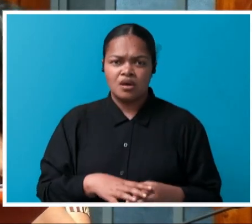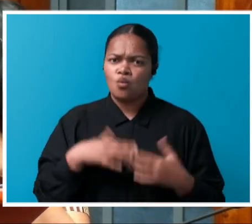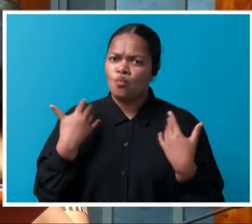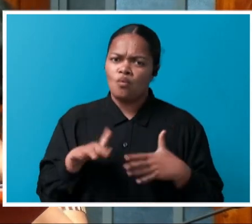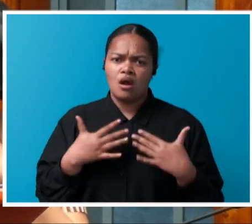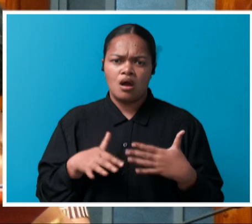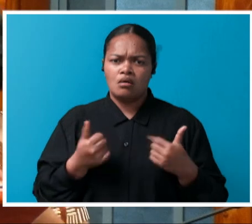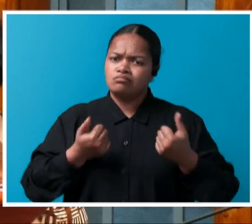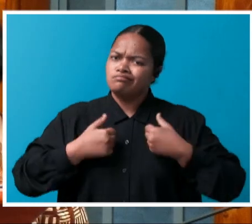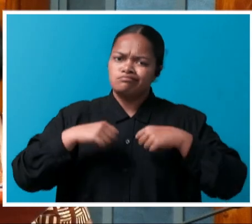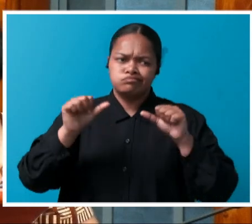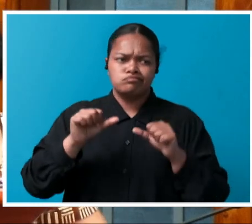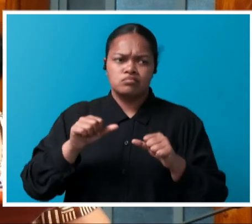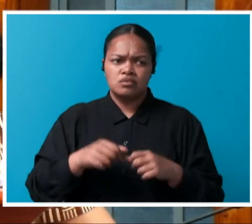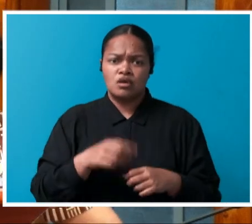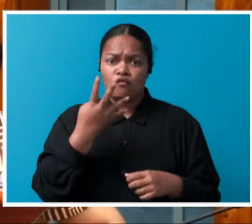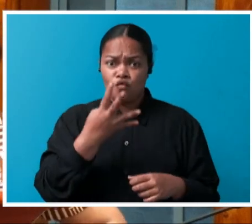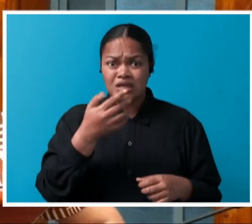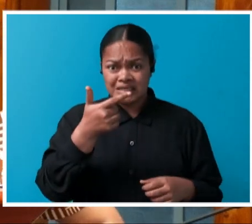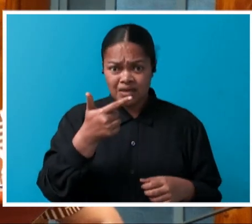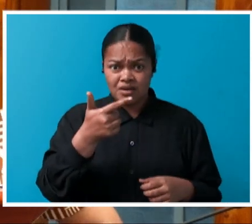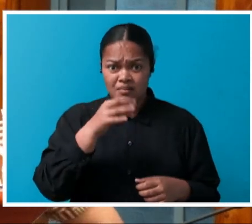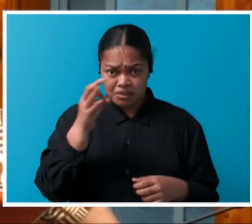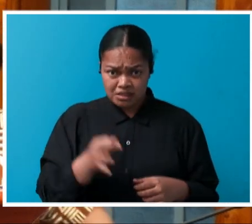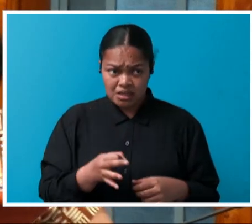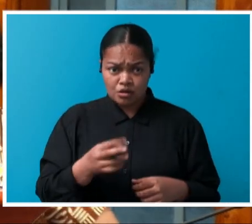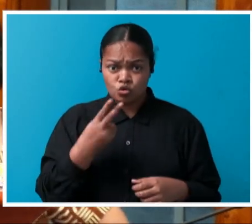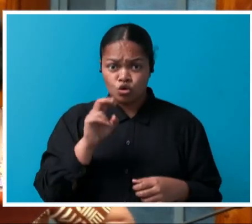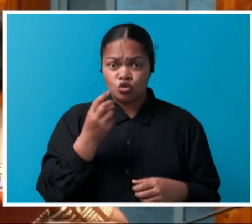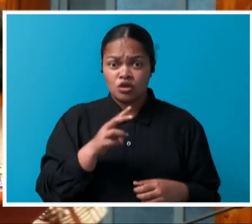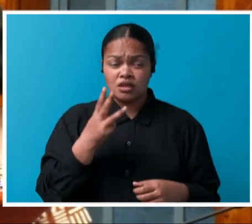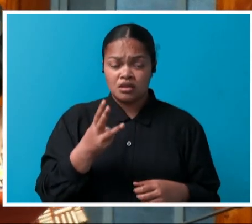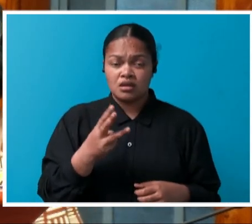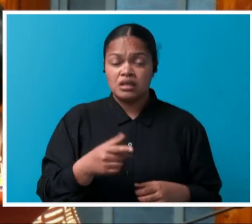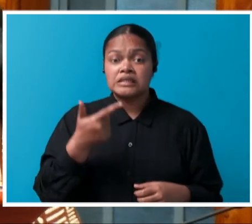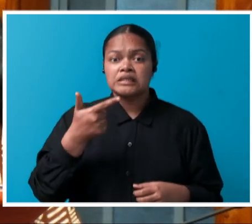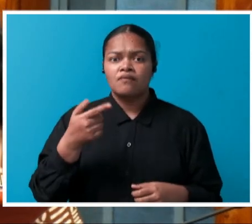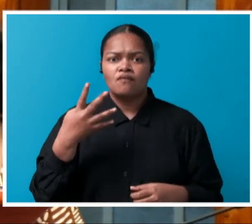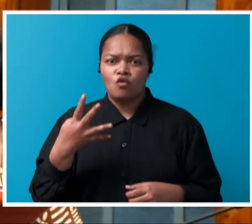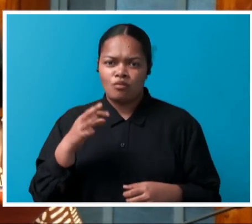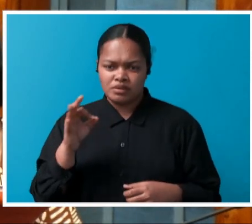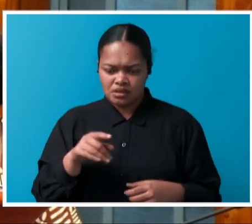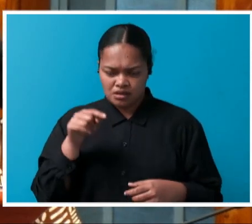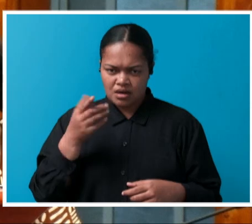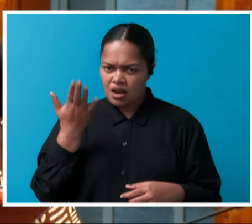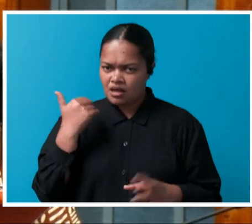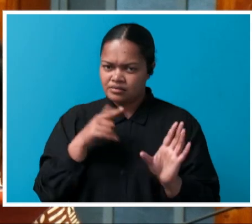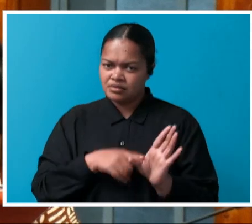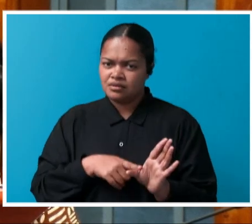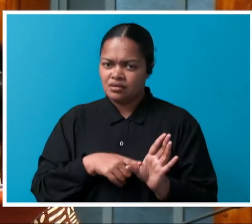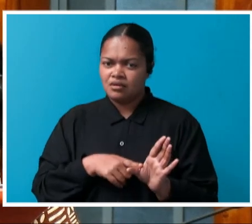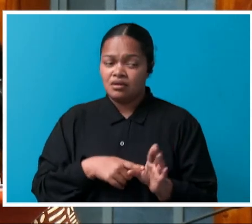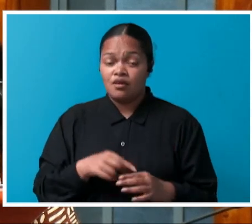achievement, an increase from 47% in 2023 to 74% in 2024.